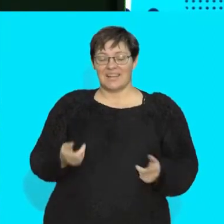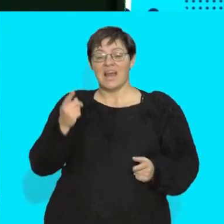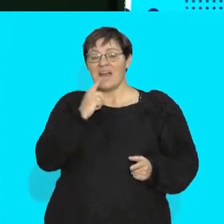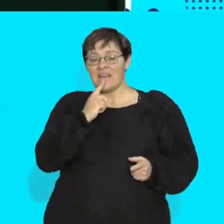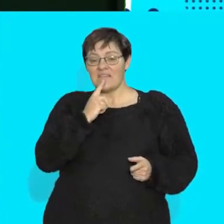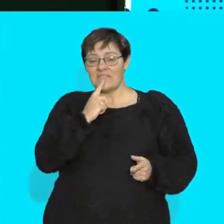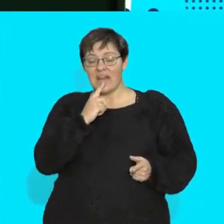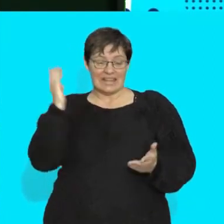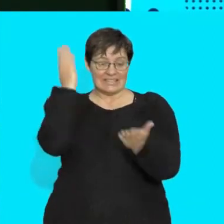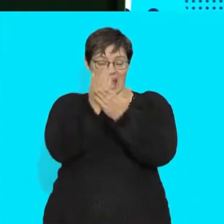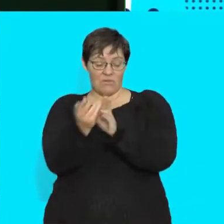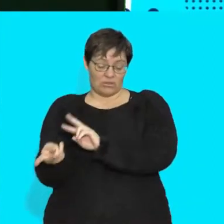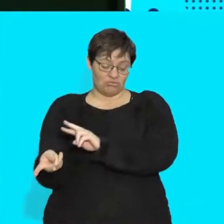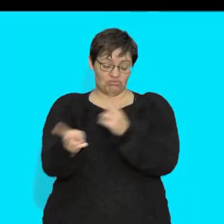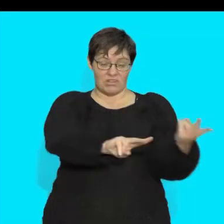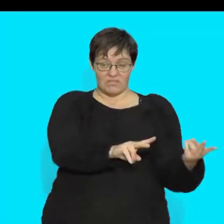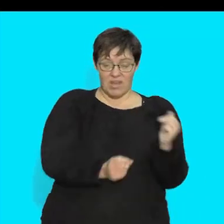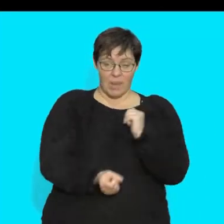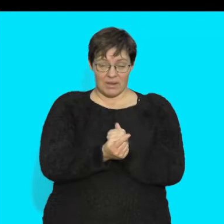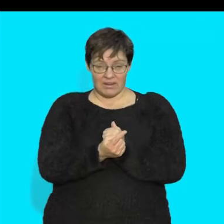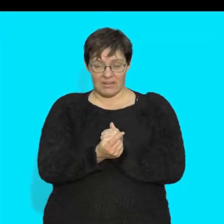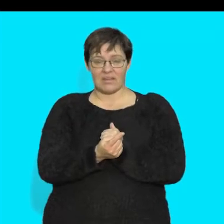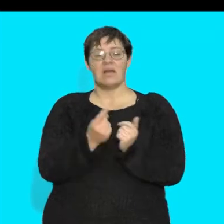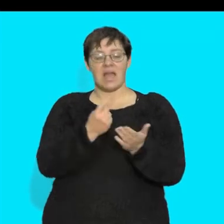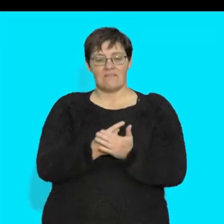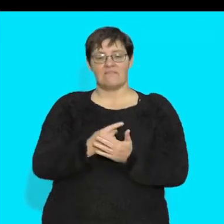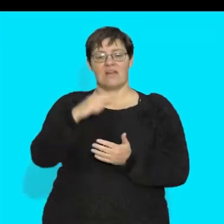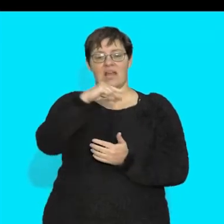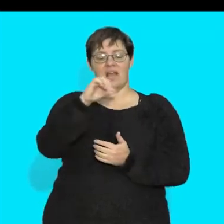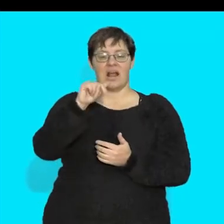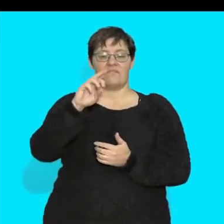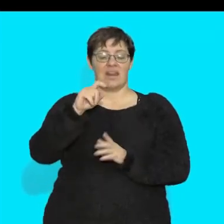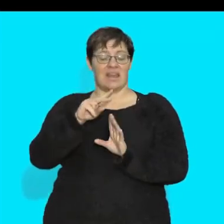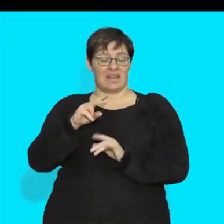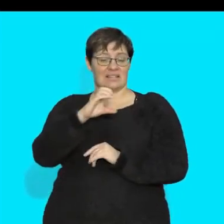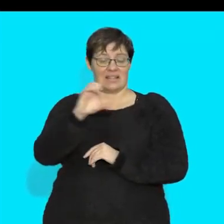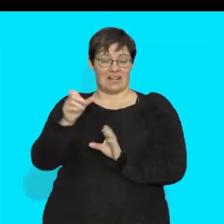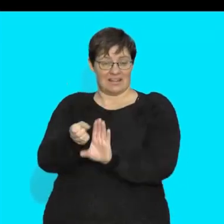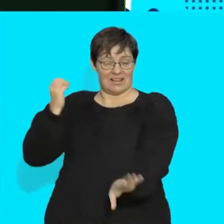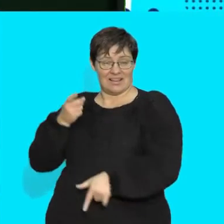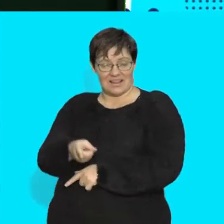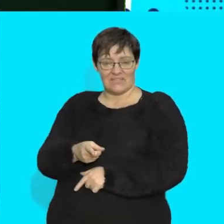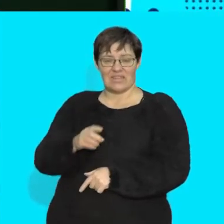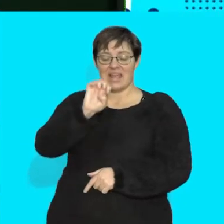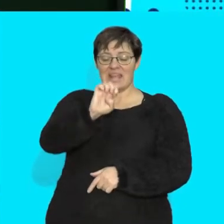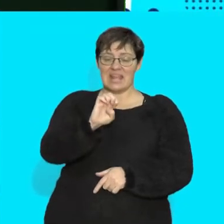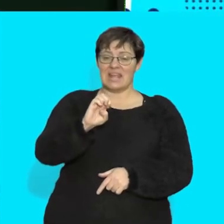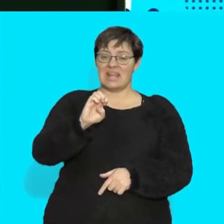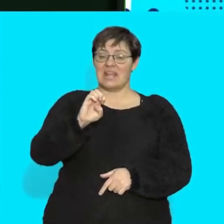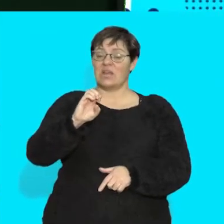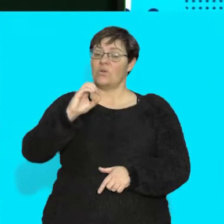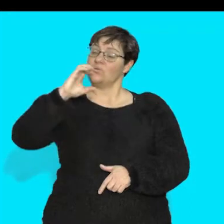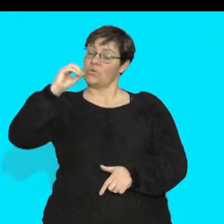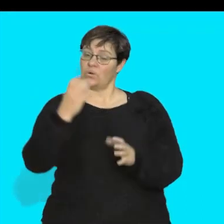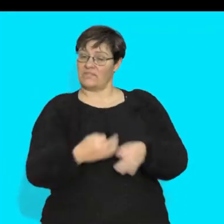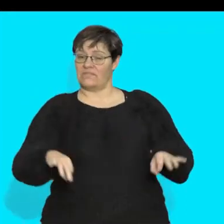If this direct transfer was taking place, then we would have a galvanic cell, and it would have an E0